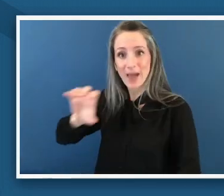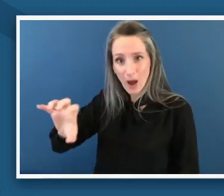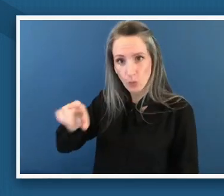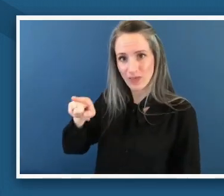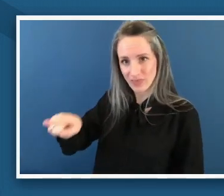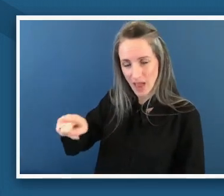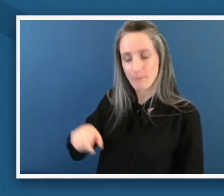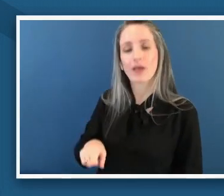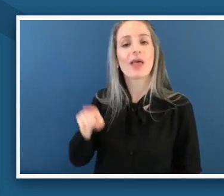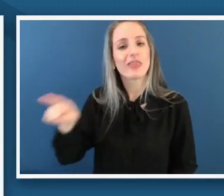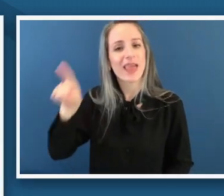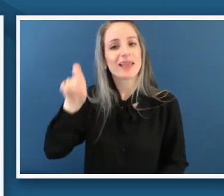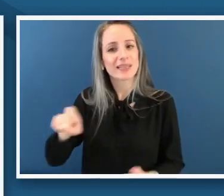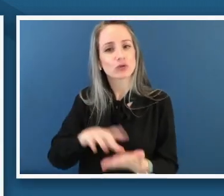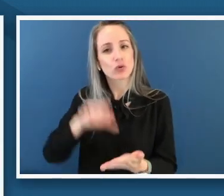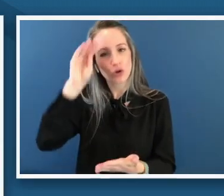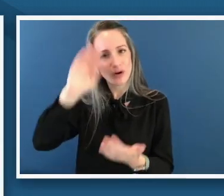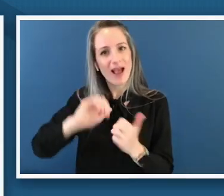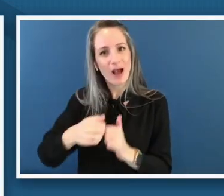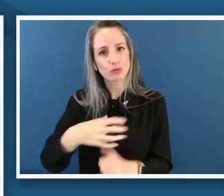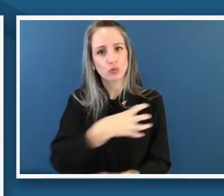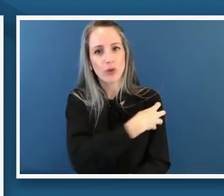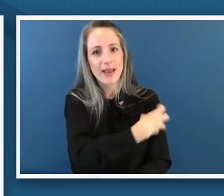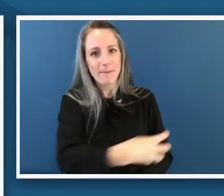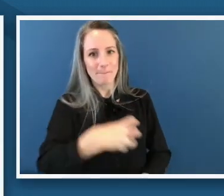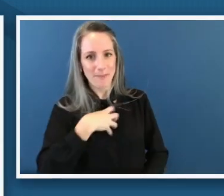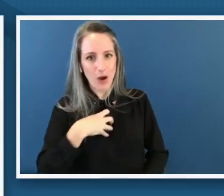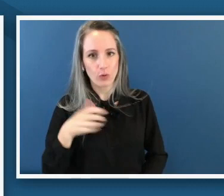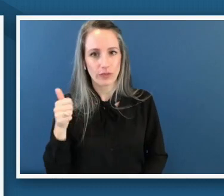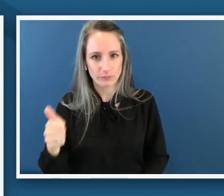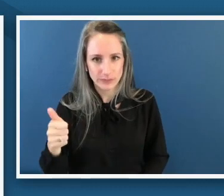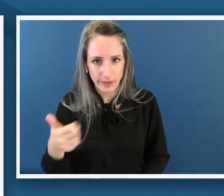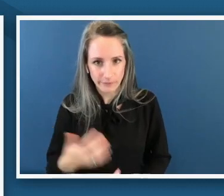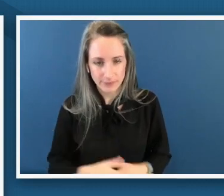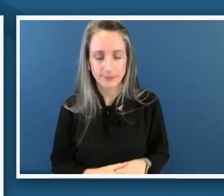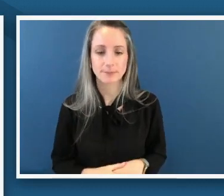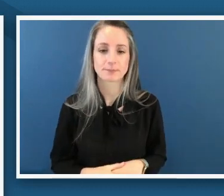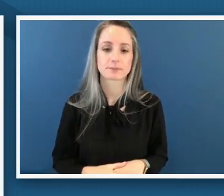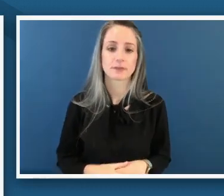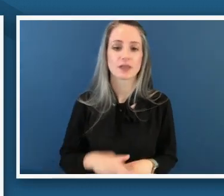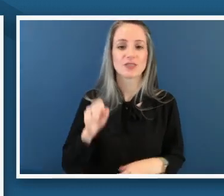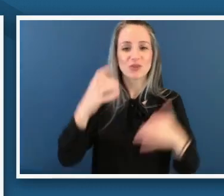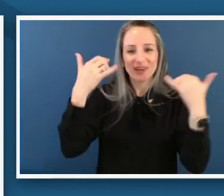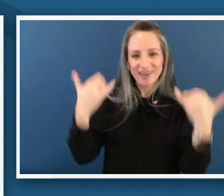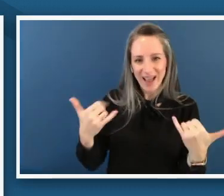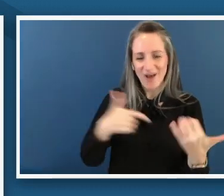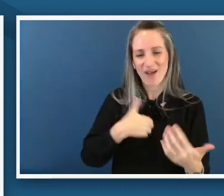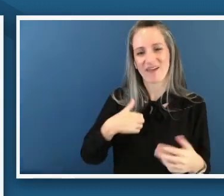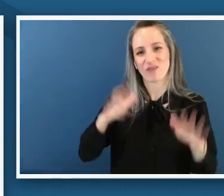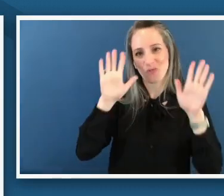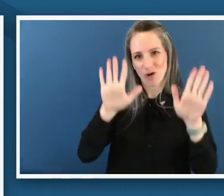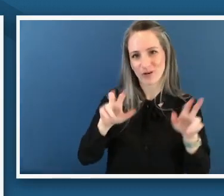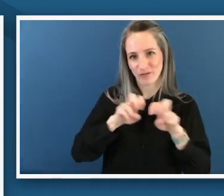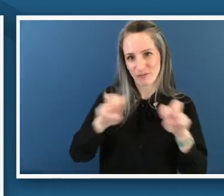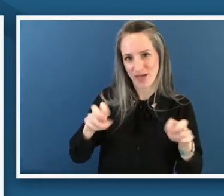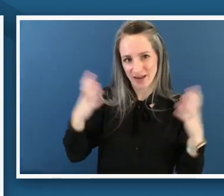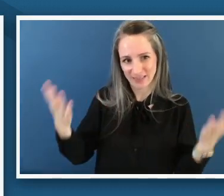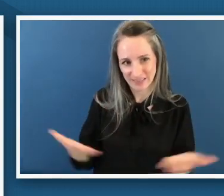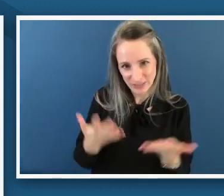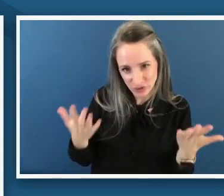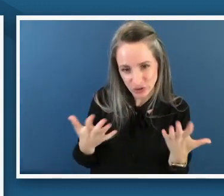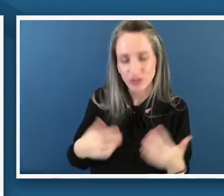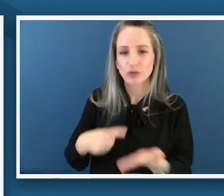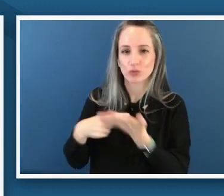the pleasure of joining with 2 of the top educators in our country, masters of the art of teaching students to discover their power and put it to good